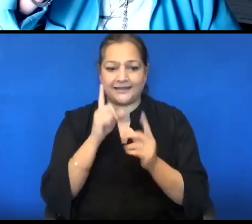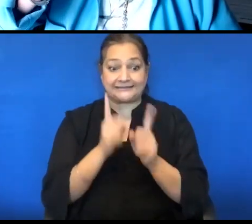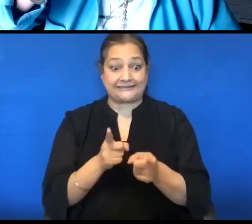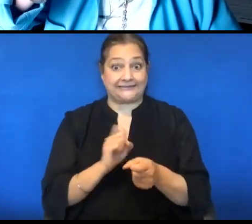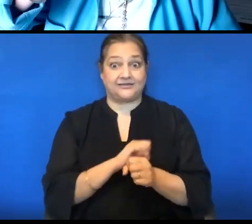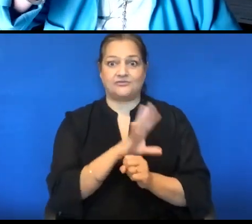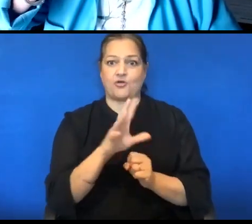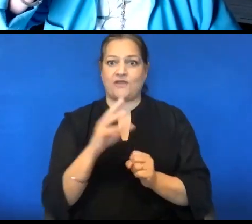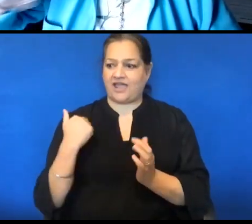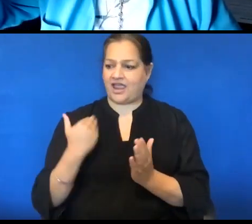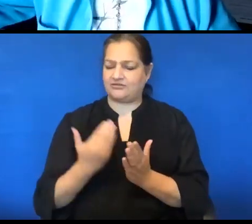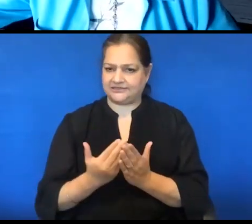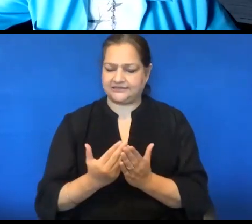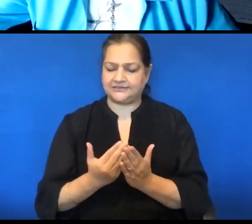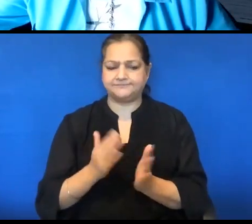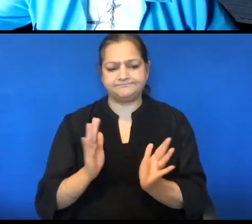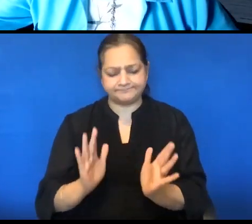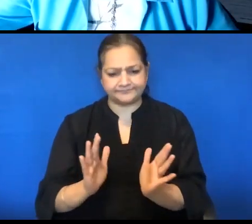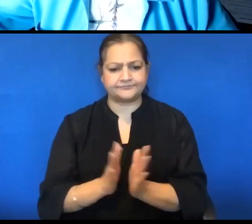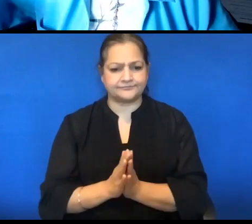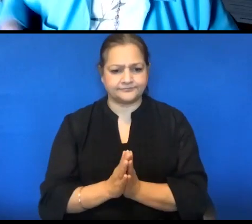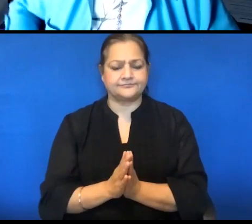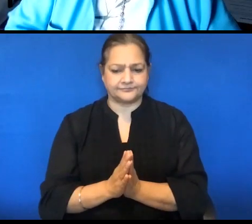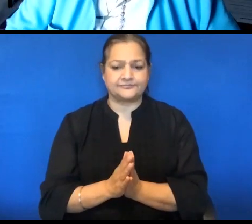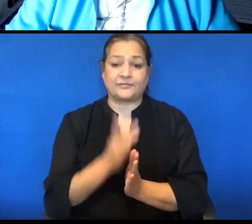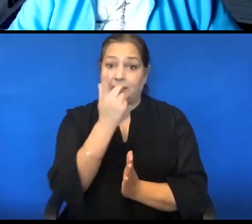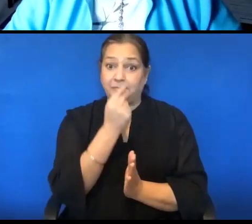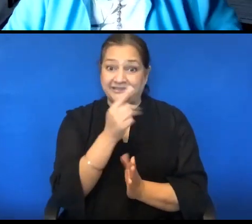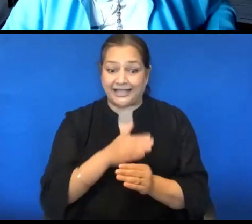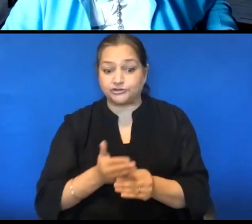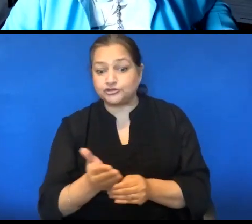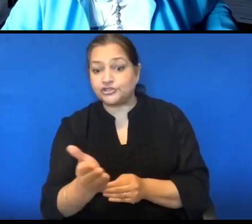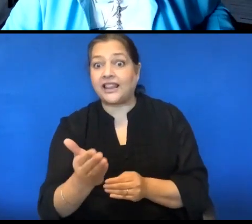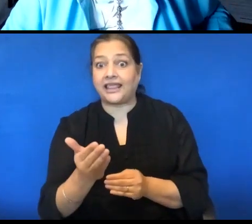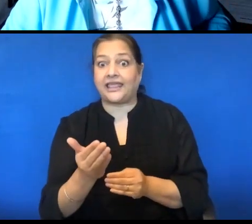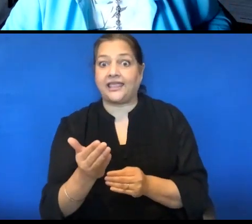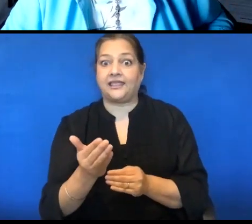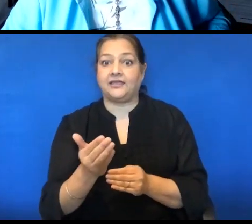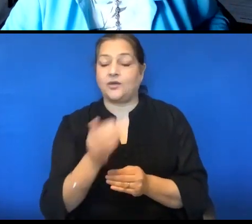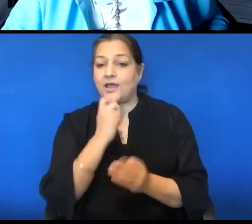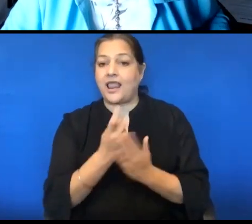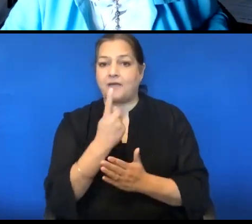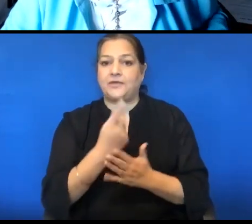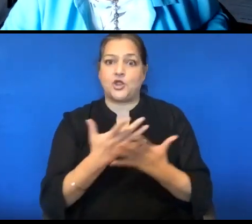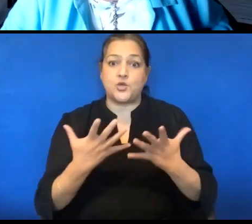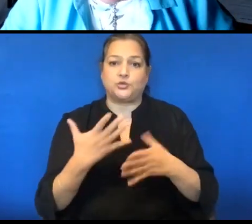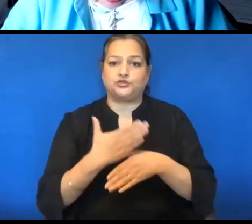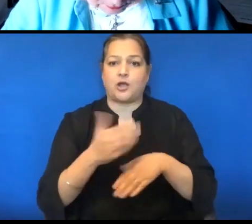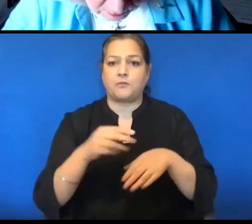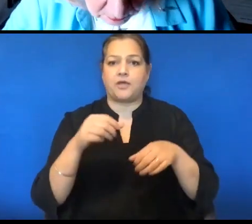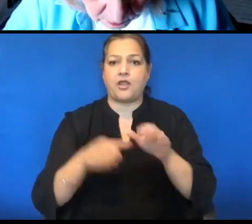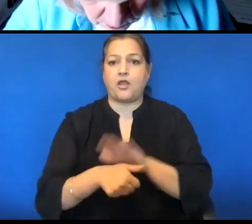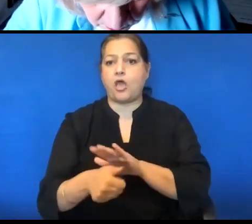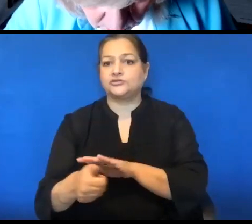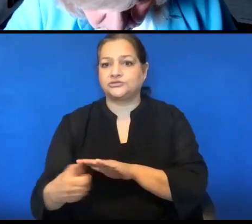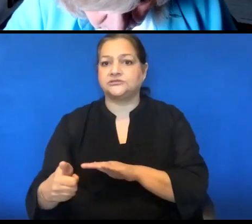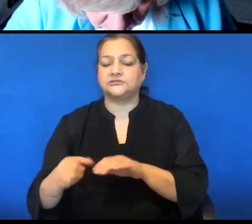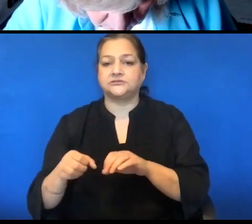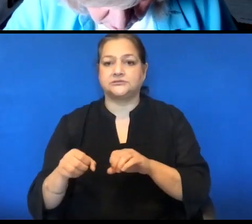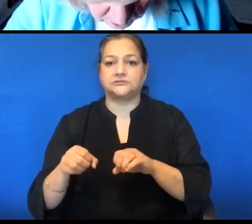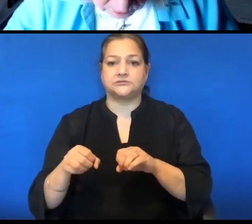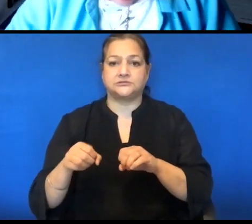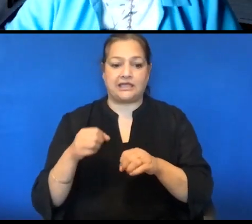that potentially we are, you know, have huge job losses in sectors that are looking like they may not recover anytime soon. And